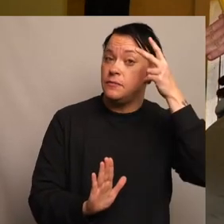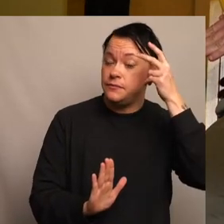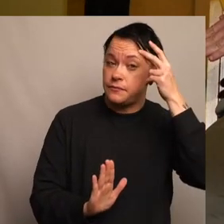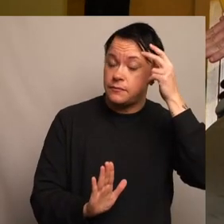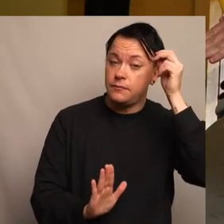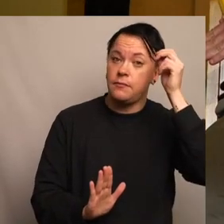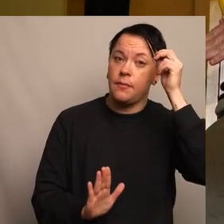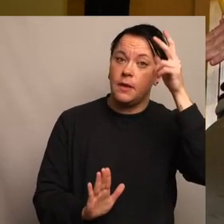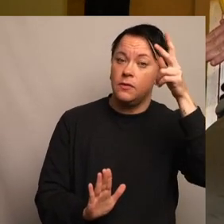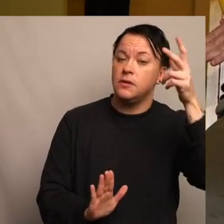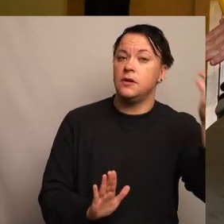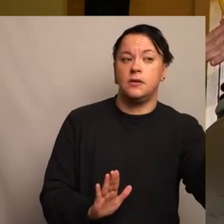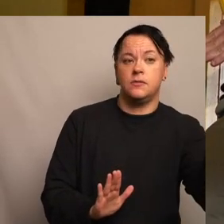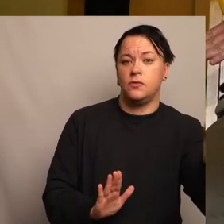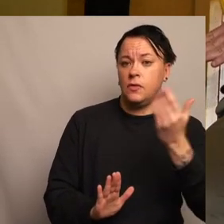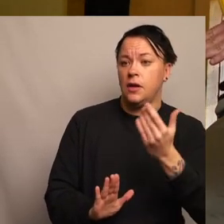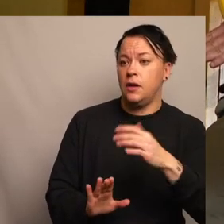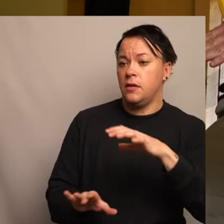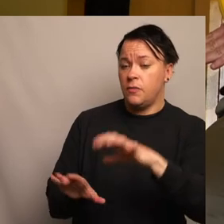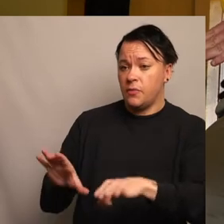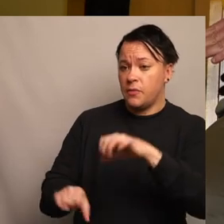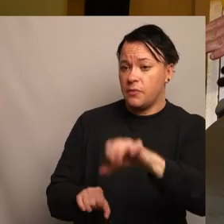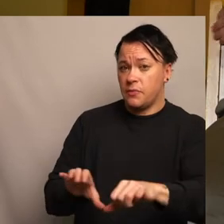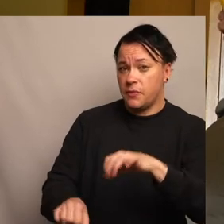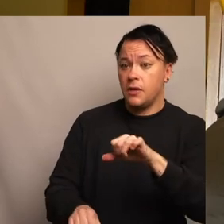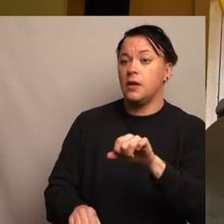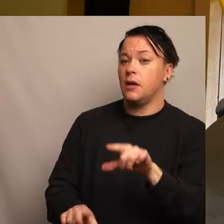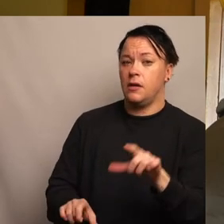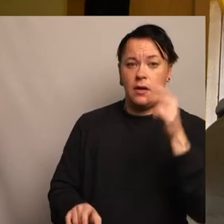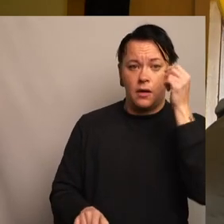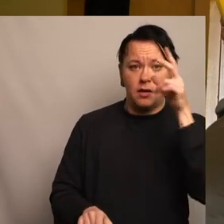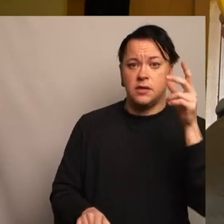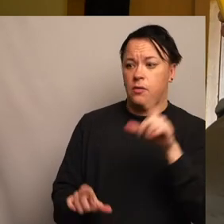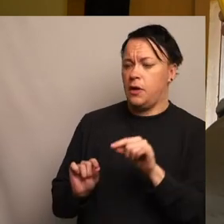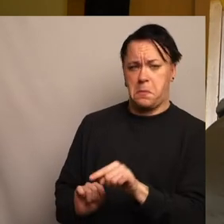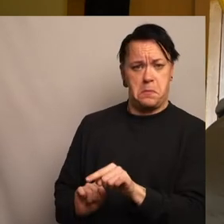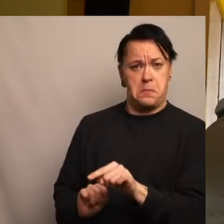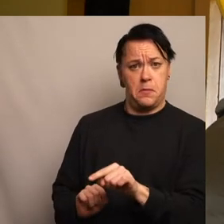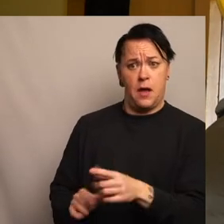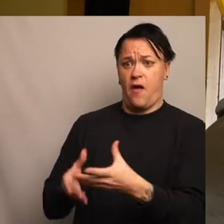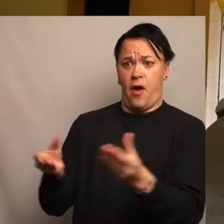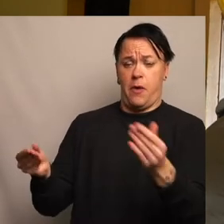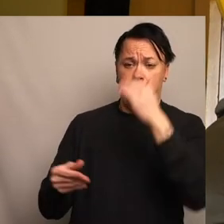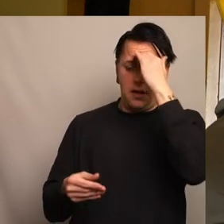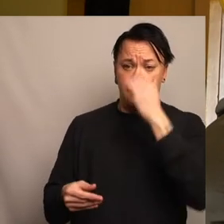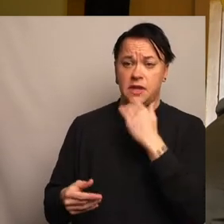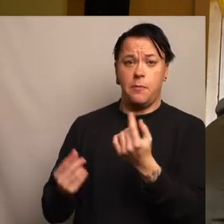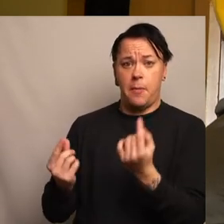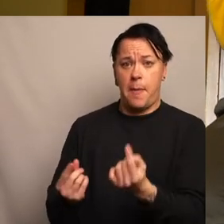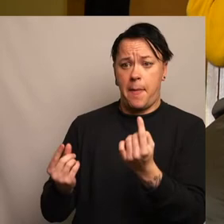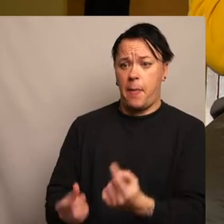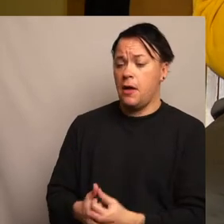they found like, oh, those people look so liberal. And it, honestly, like you are telling, like Hassen now telling any story, like no, people there in